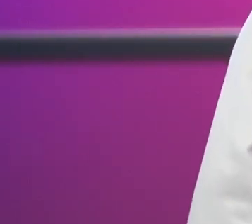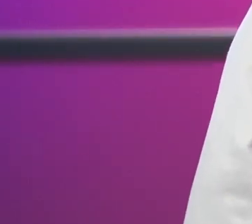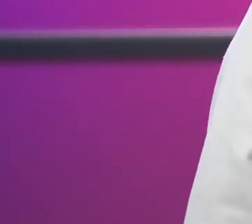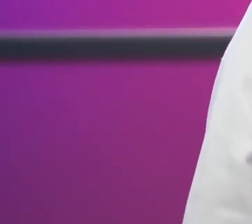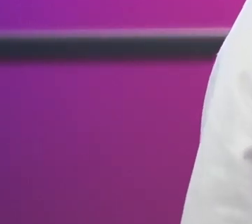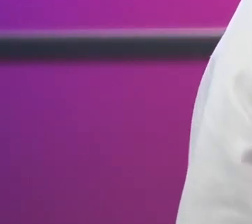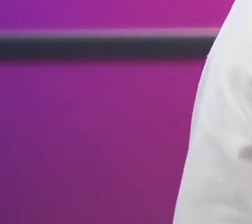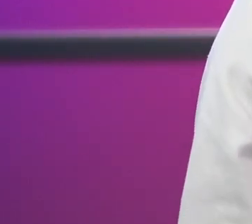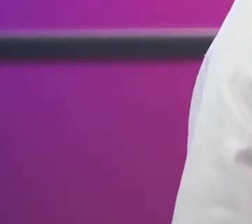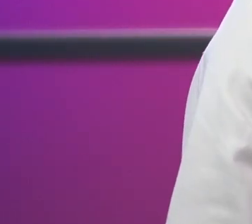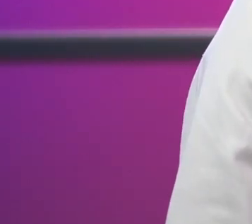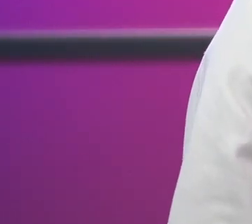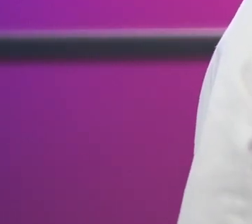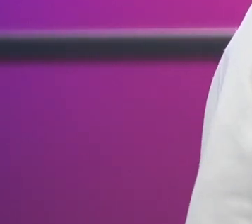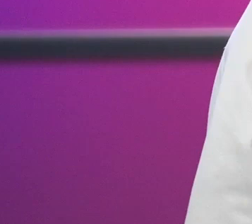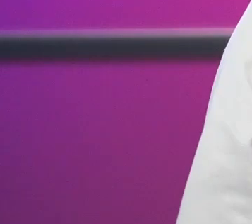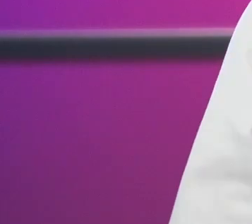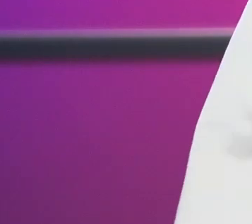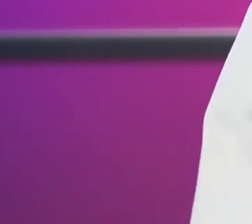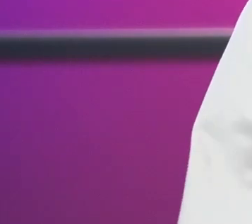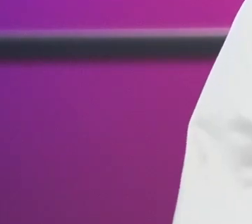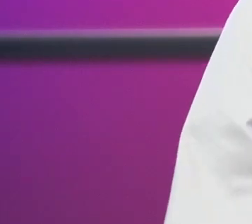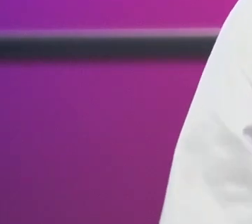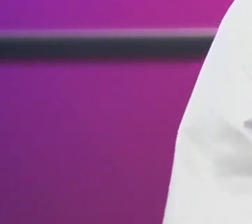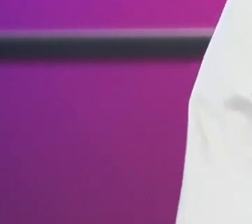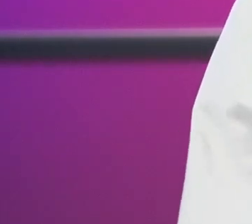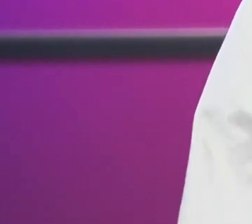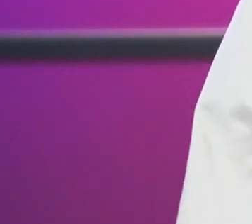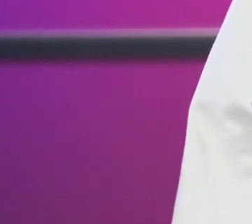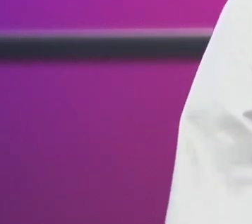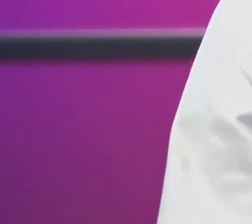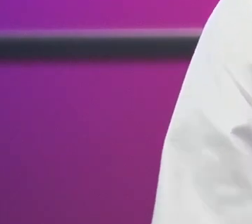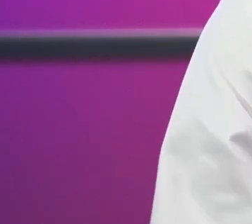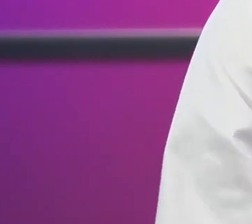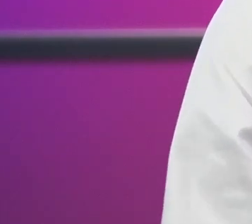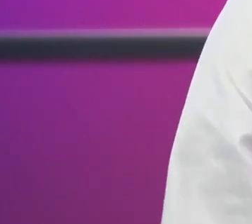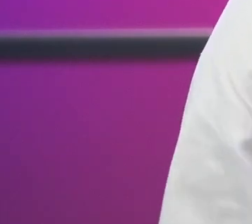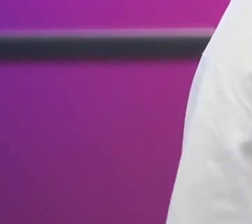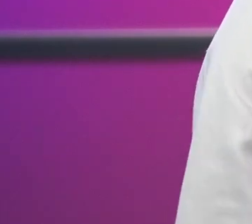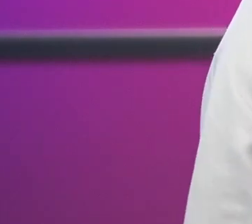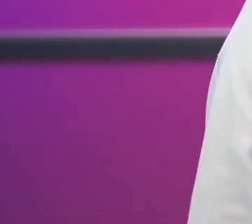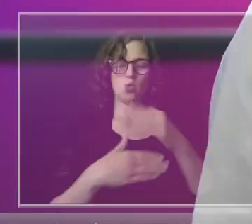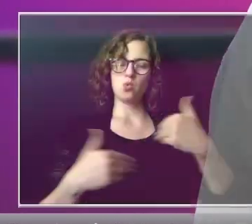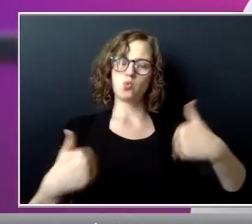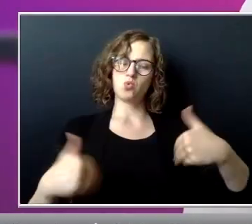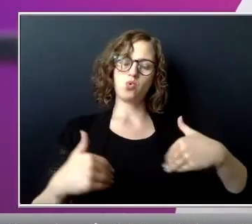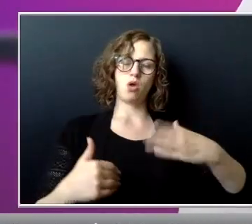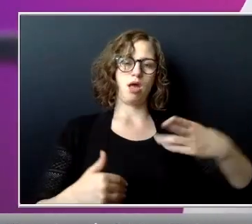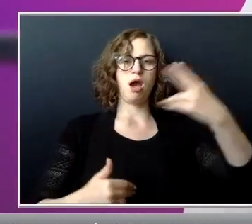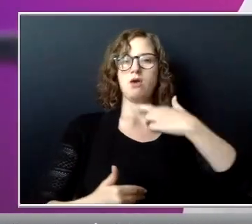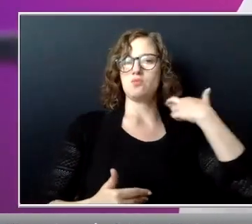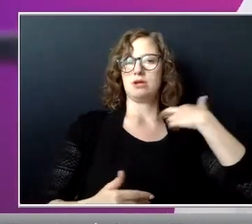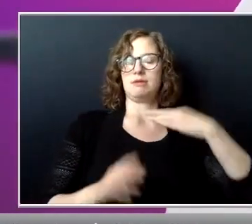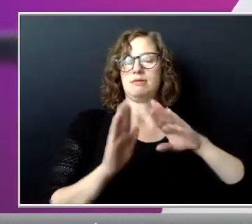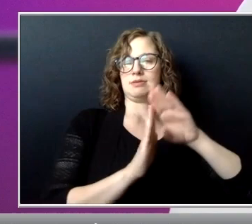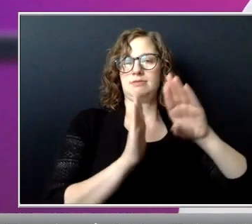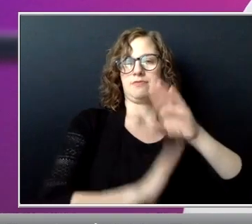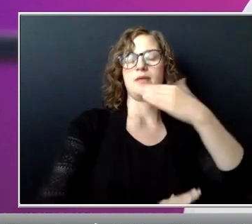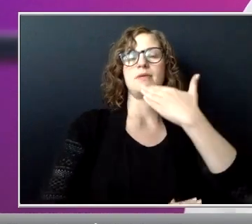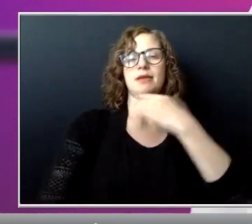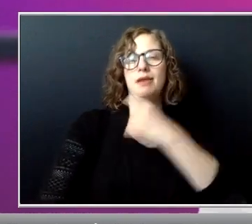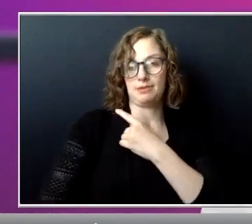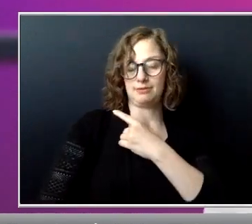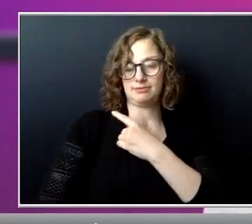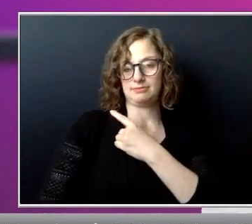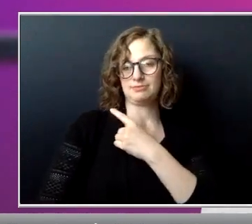risk condition that tells us that you're at higher risk of developing diabetes. And so what we see in that situation is that people are